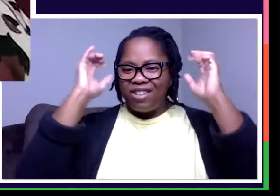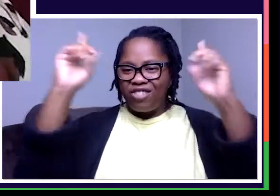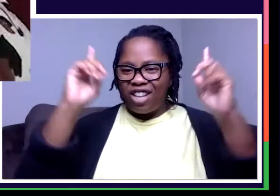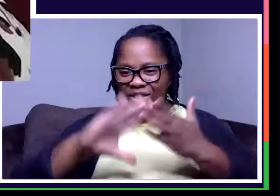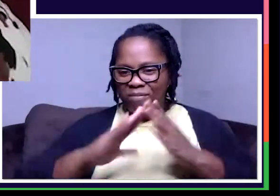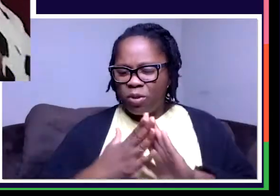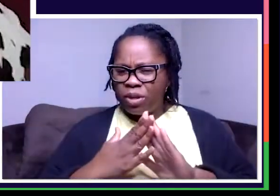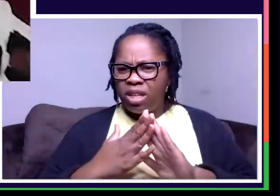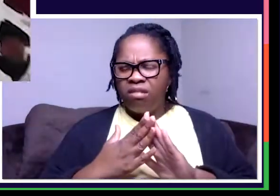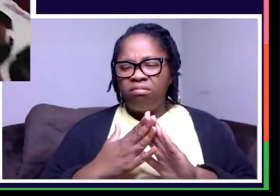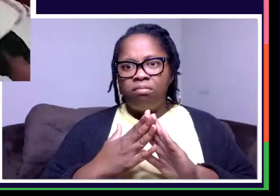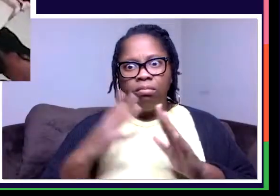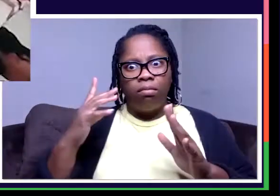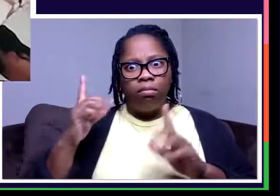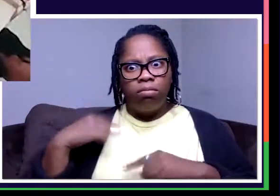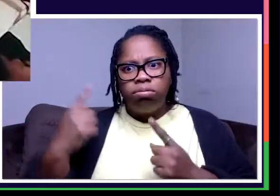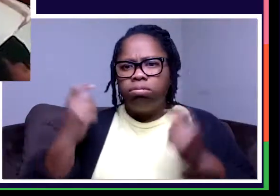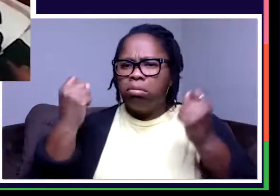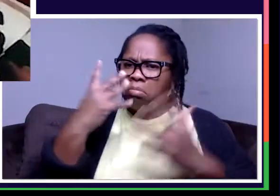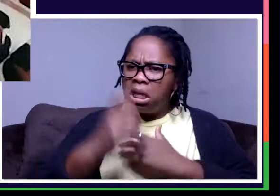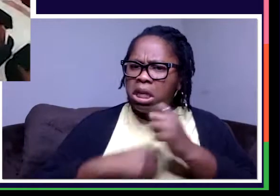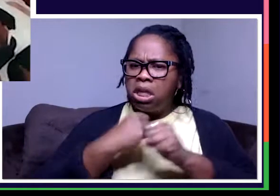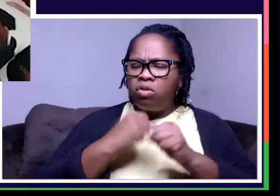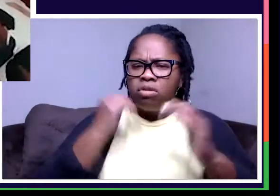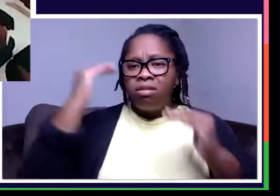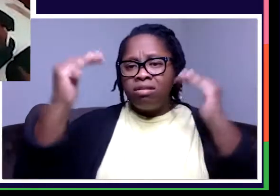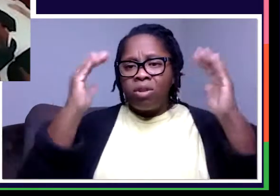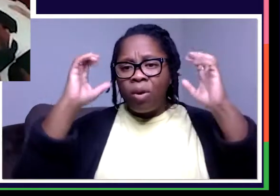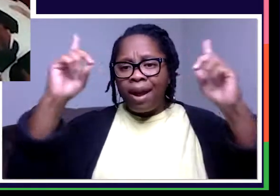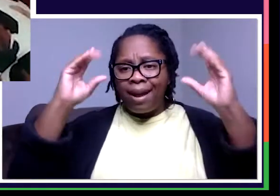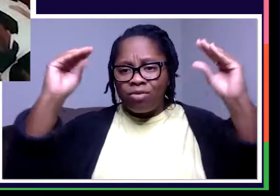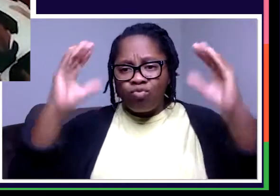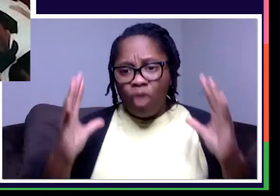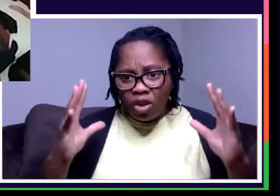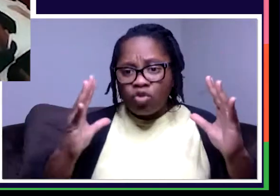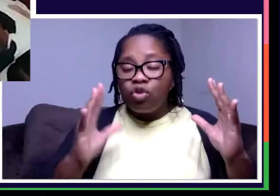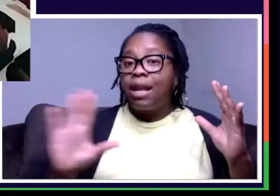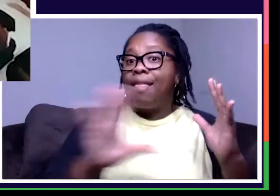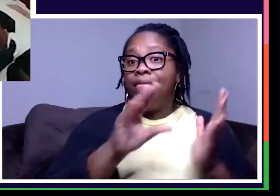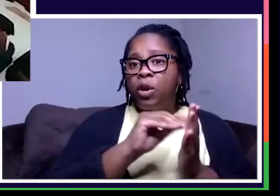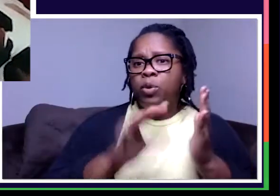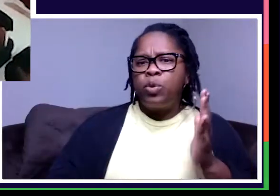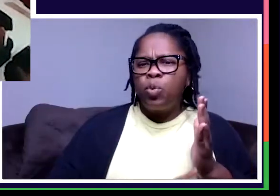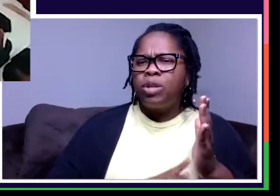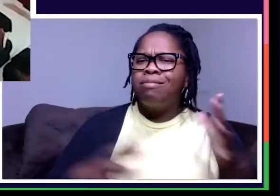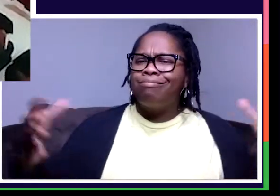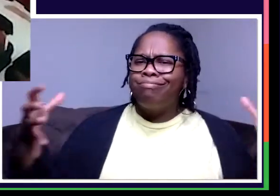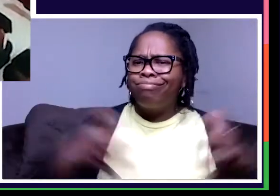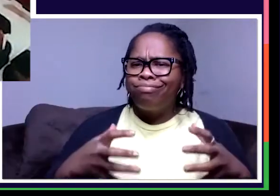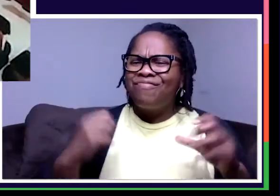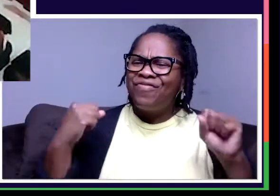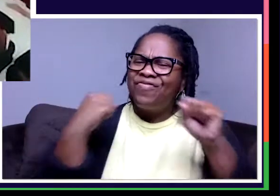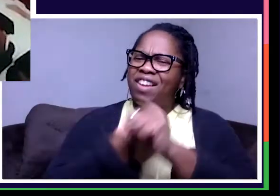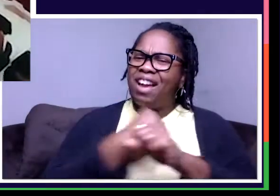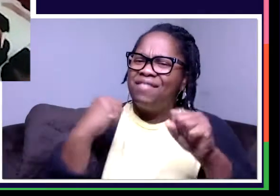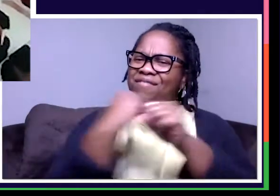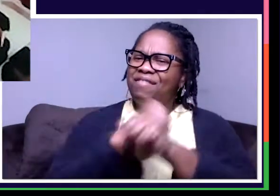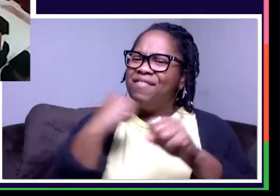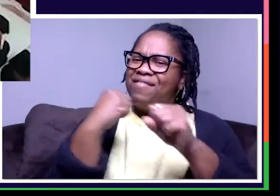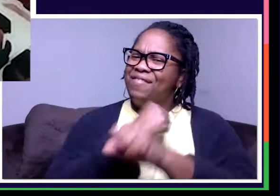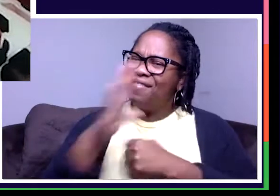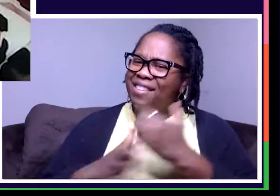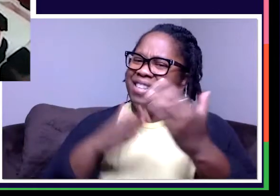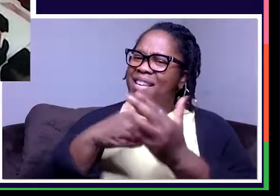education community. For years now, adult ed instructors and their students have fought side